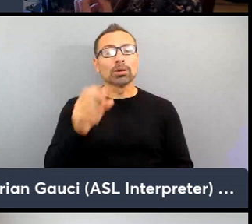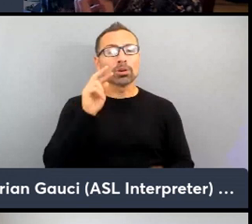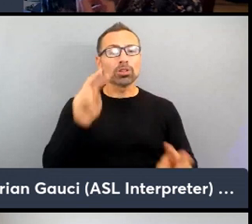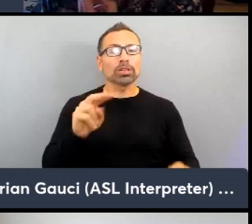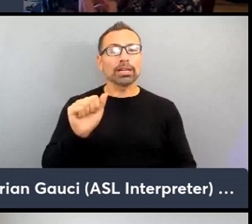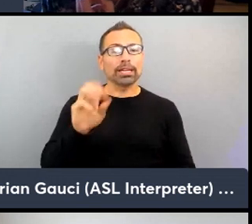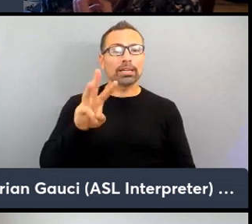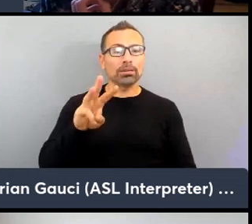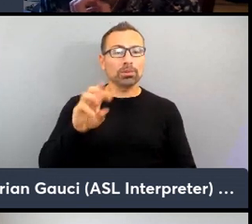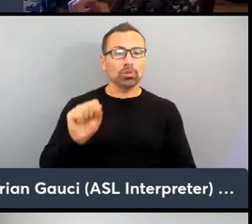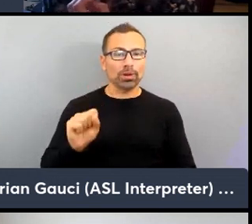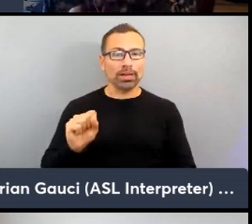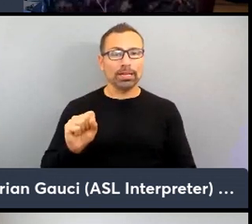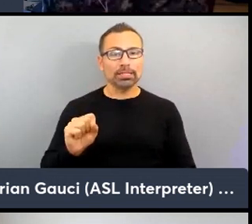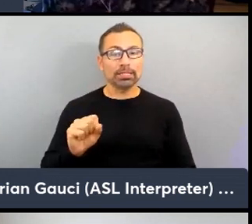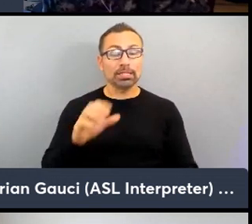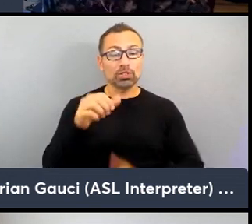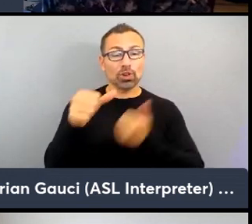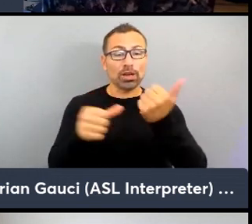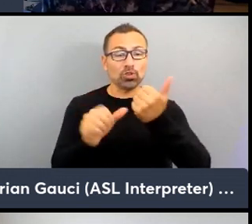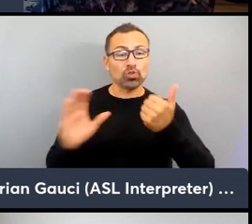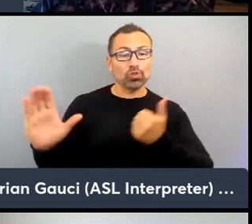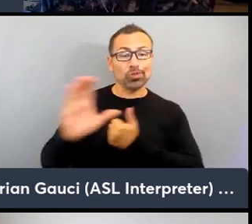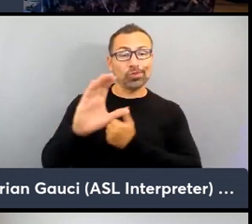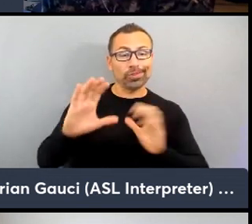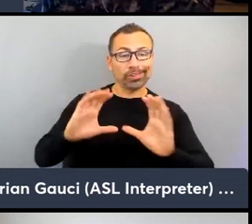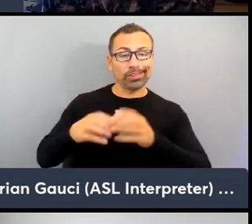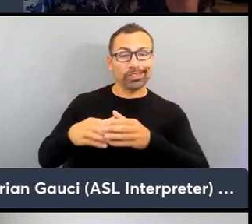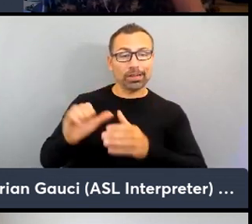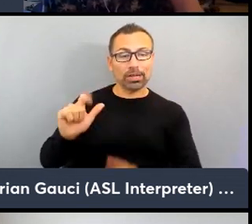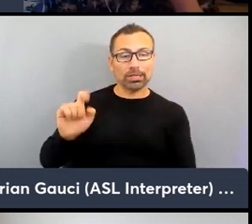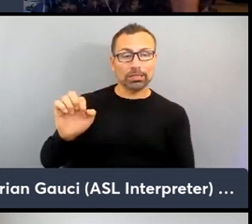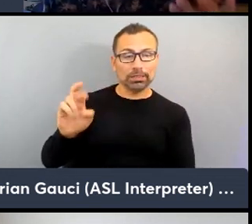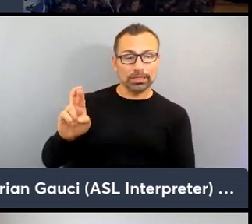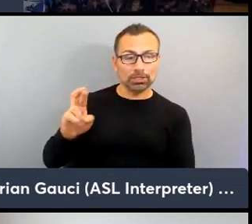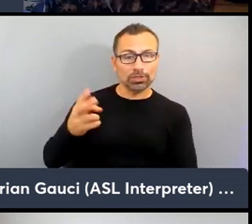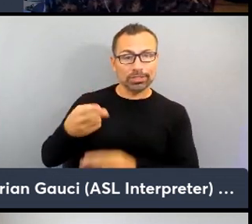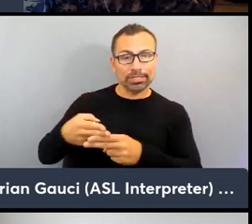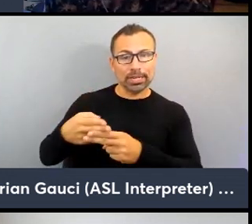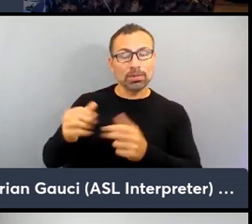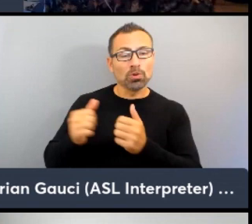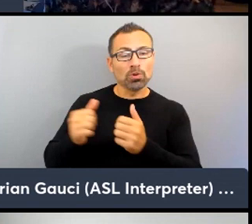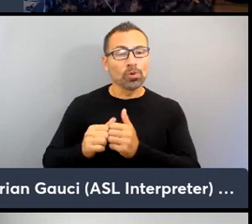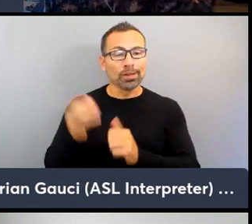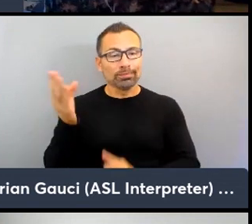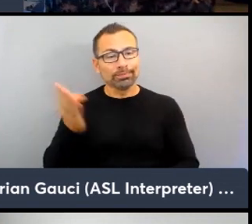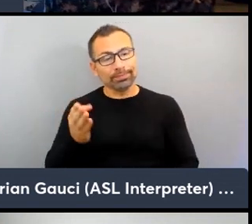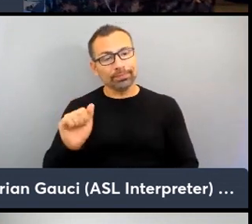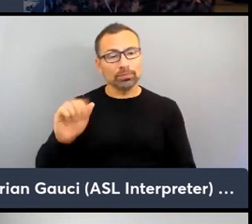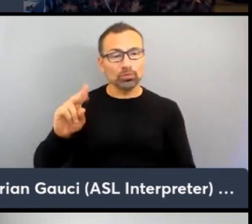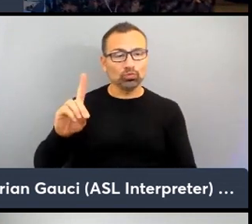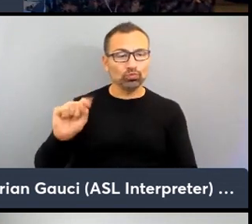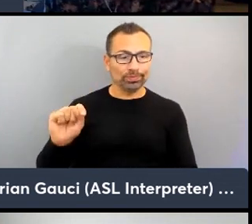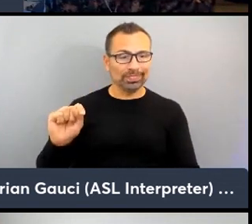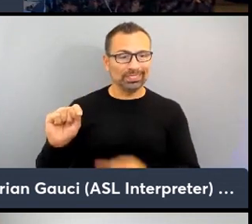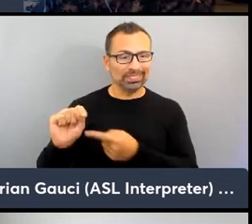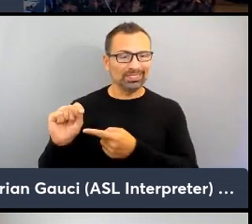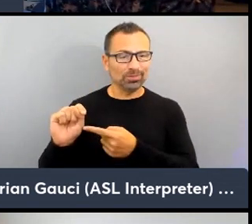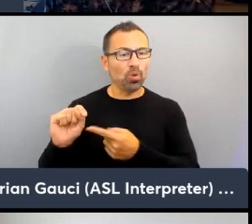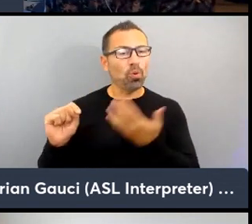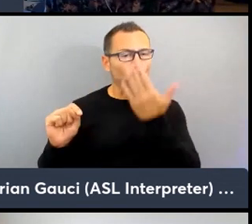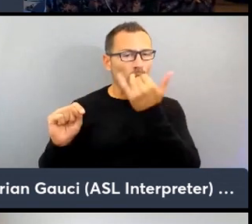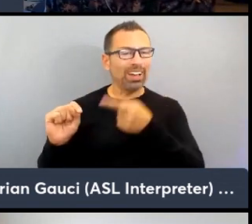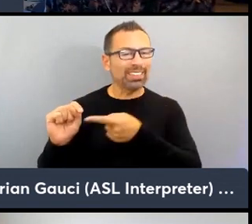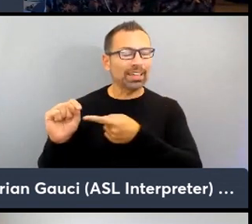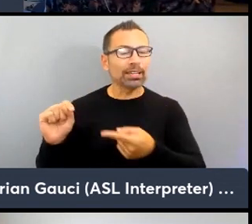under your cluster name with the audit appended to it, and that's the log group. So here I want to click on the